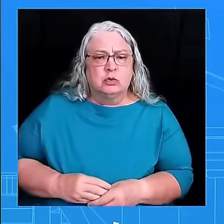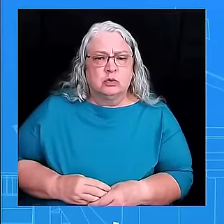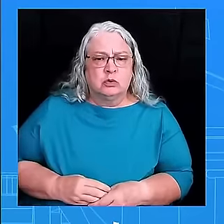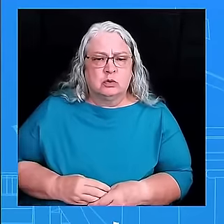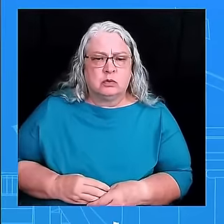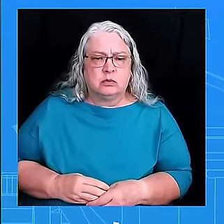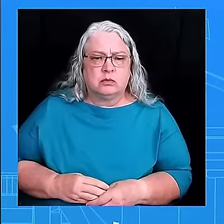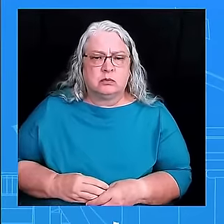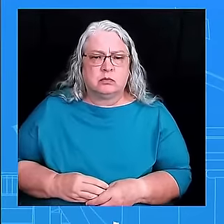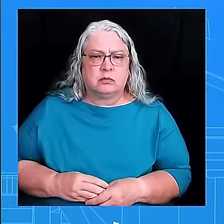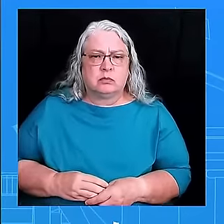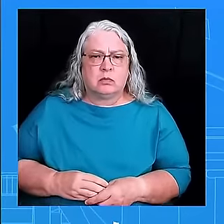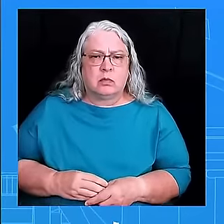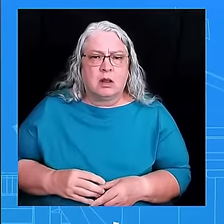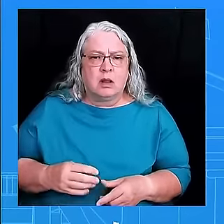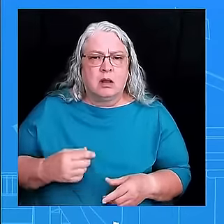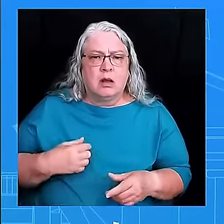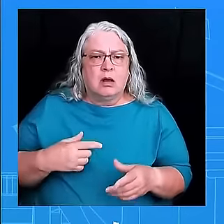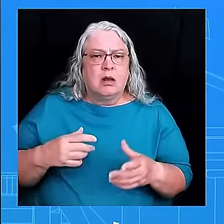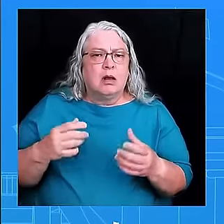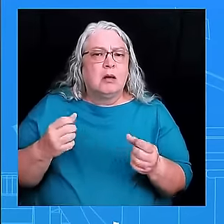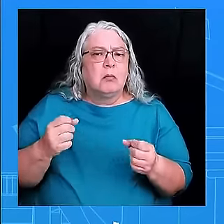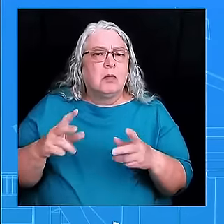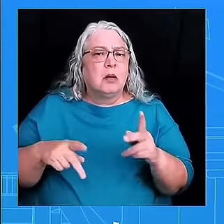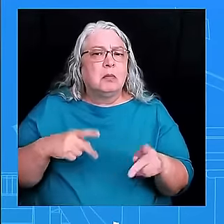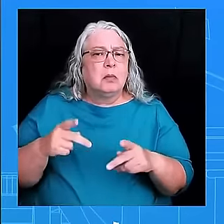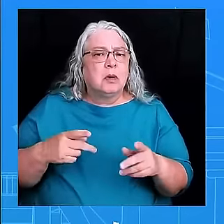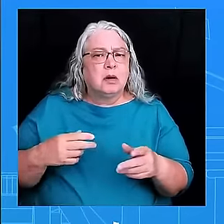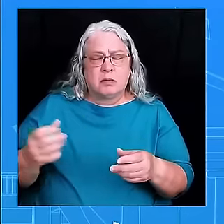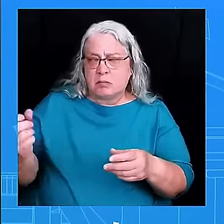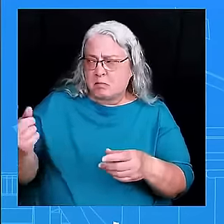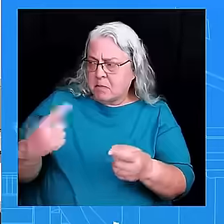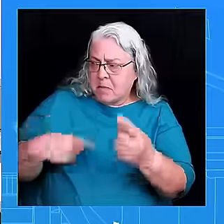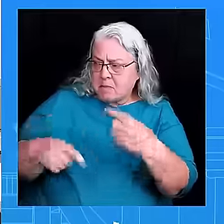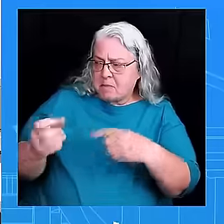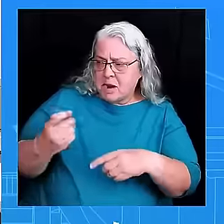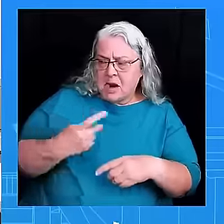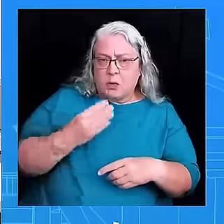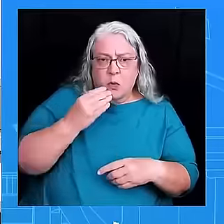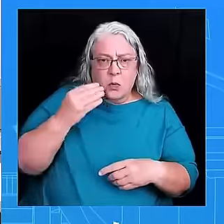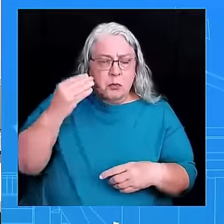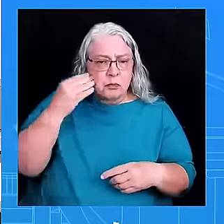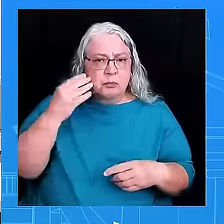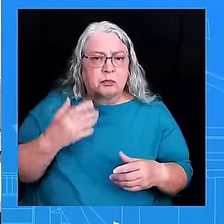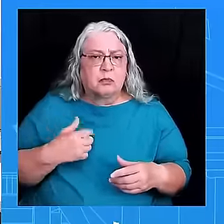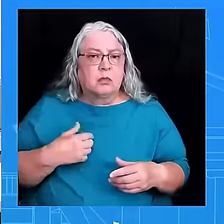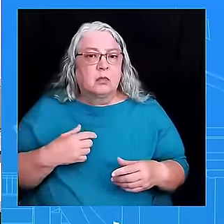Jimmy Wilgus? Are you working on him? Yeah. Jake, you noted that the president spoke to the leader of